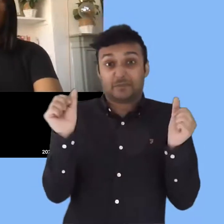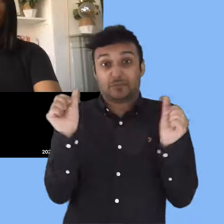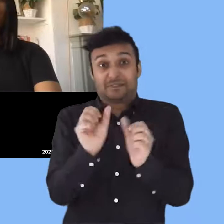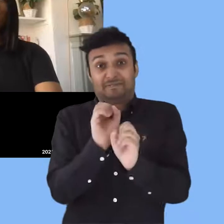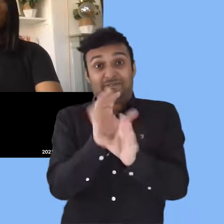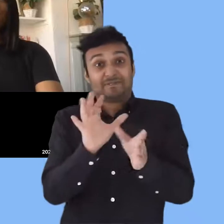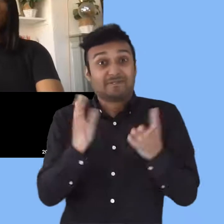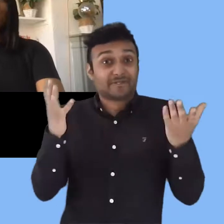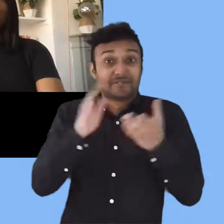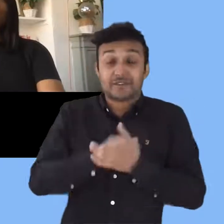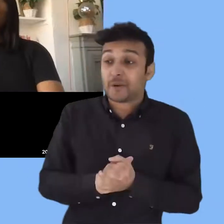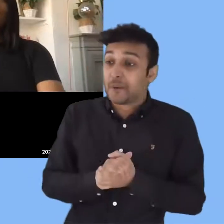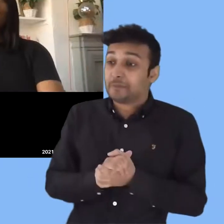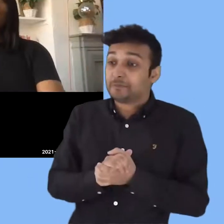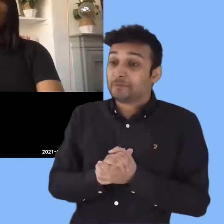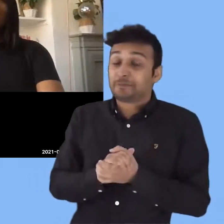feel.